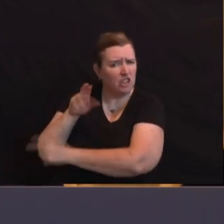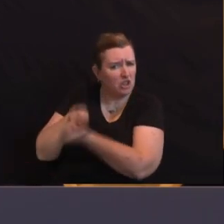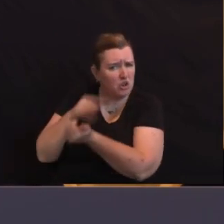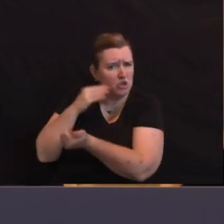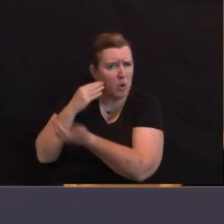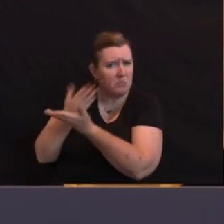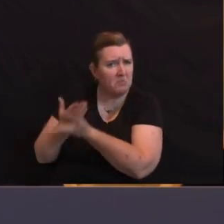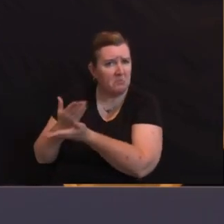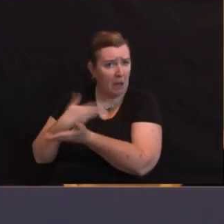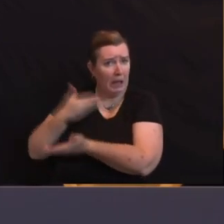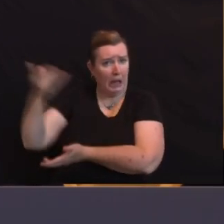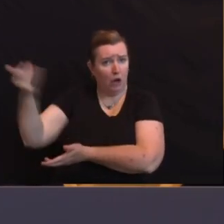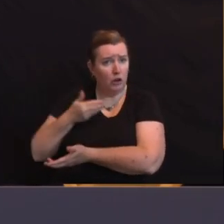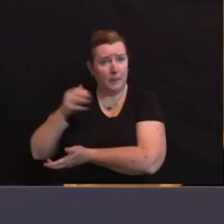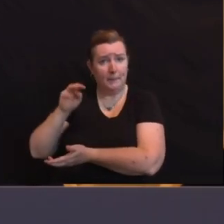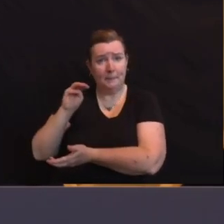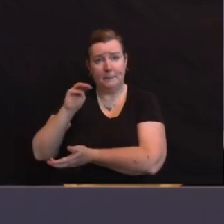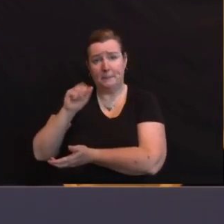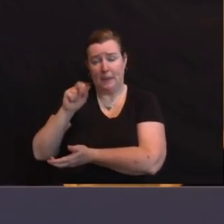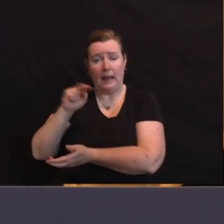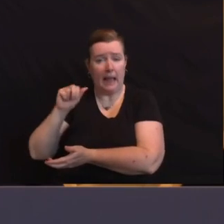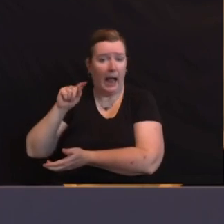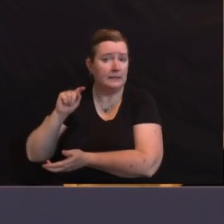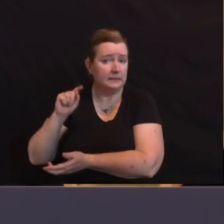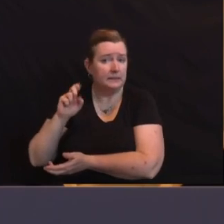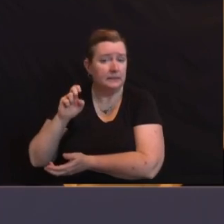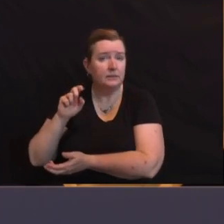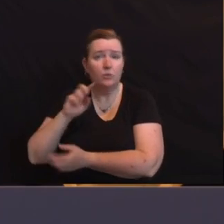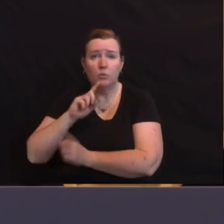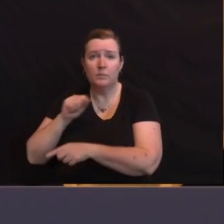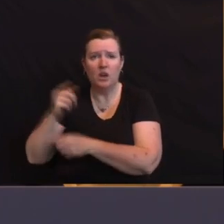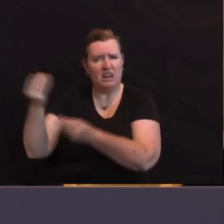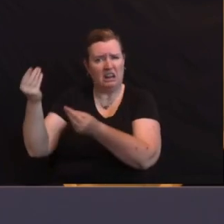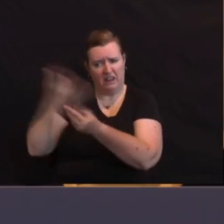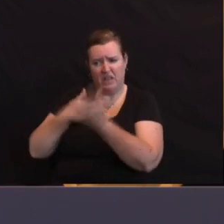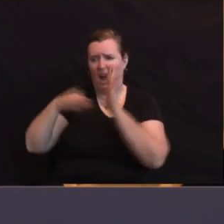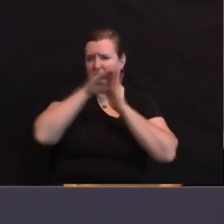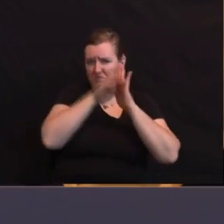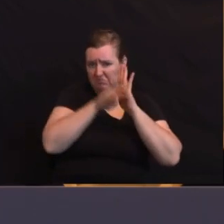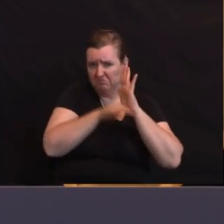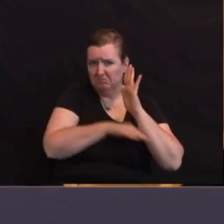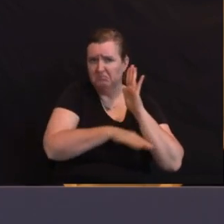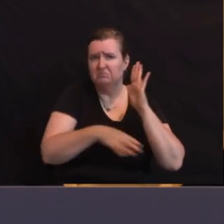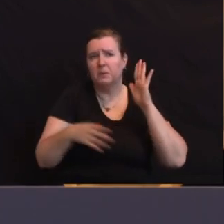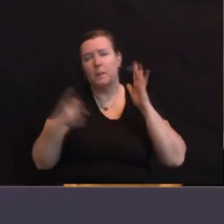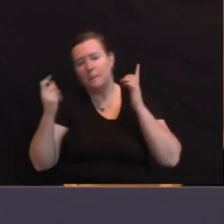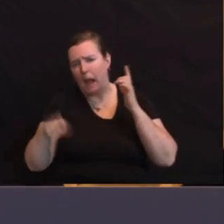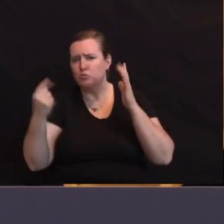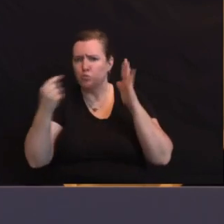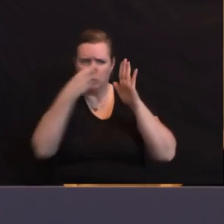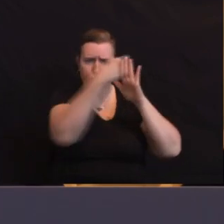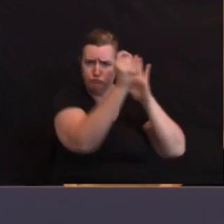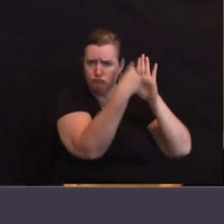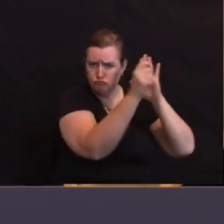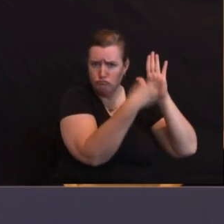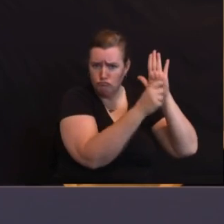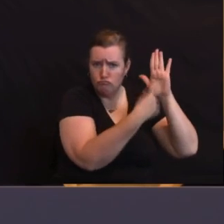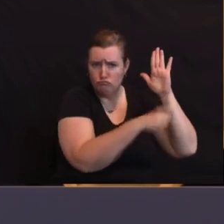love recommendations. Some of it was by executive order, a bunch of it by laws that I've actually now